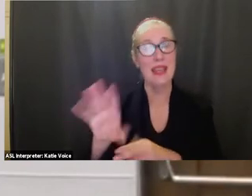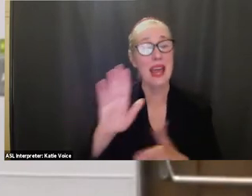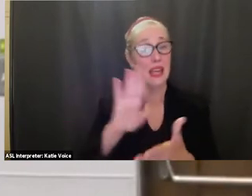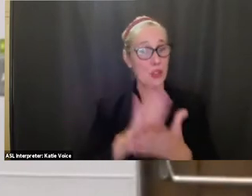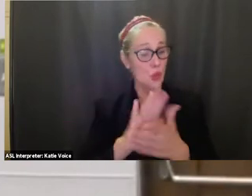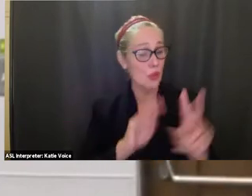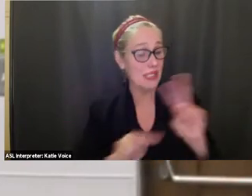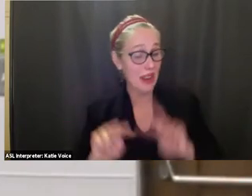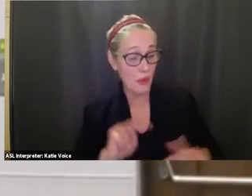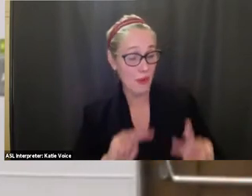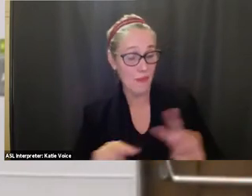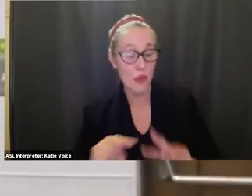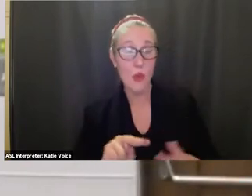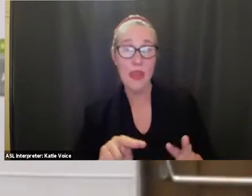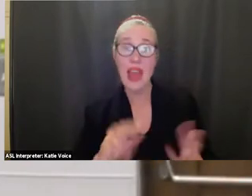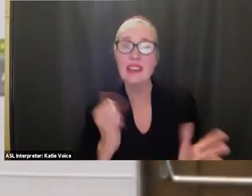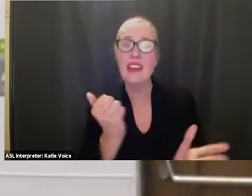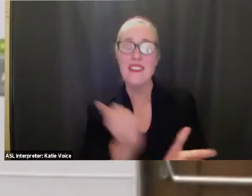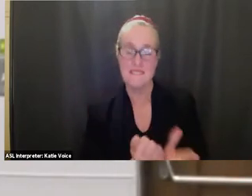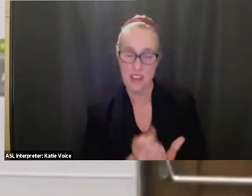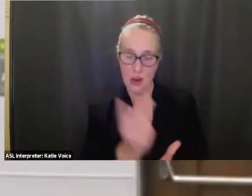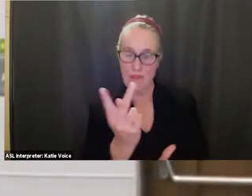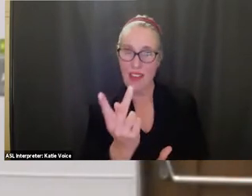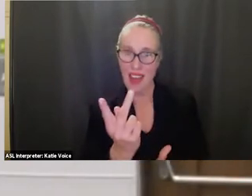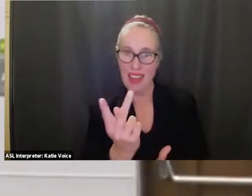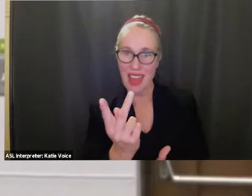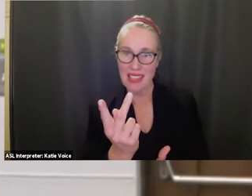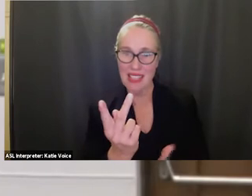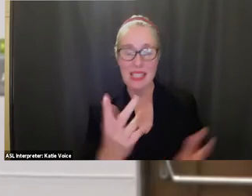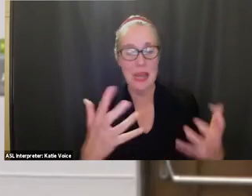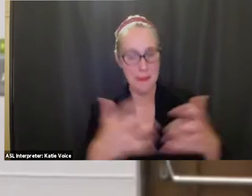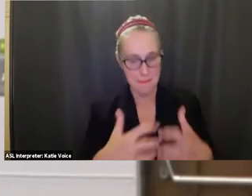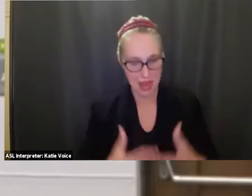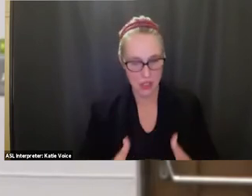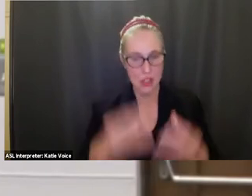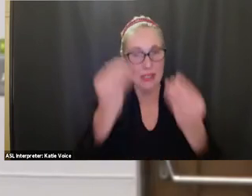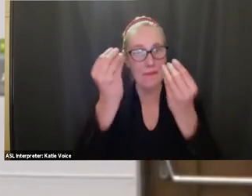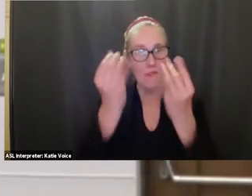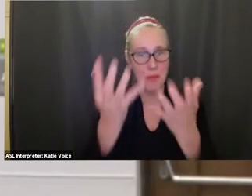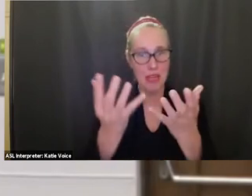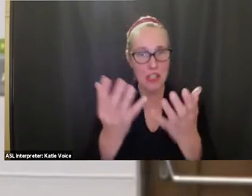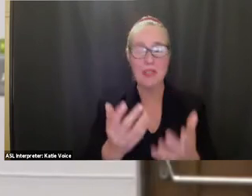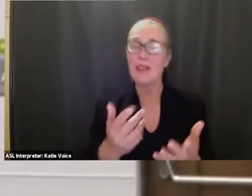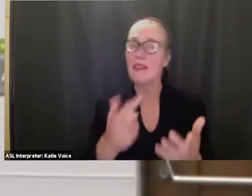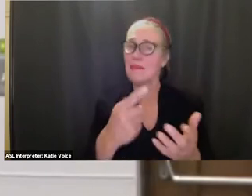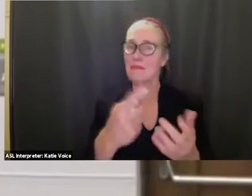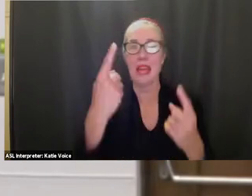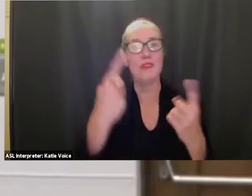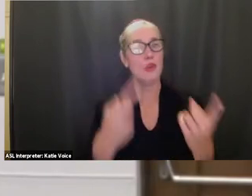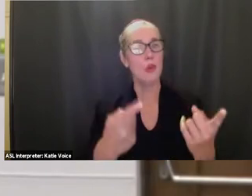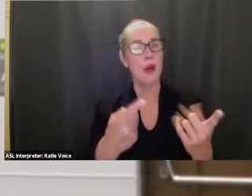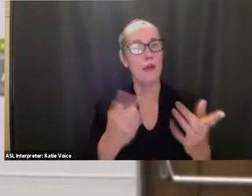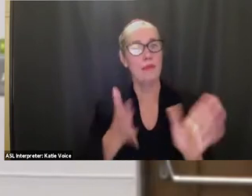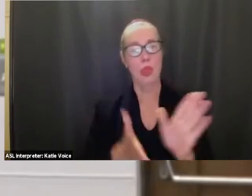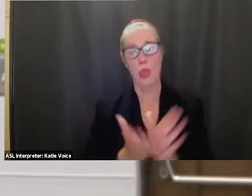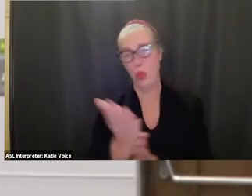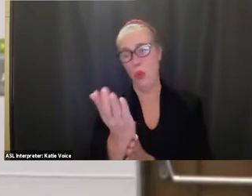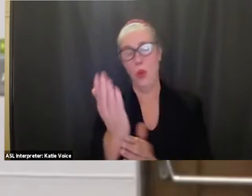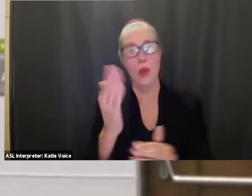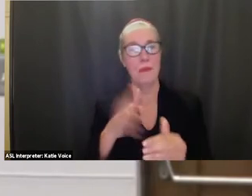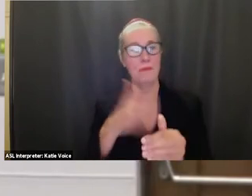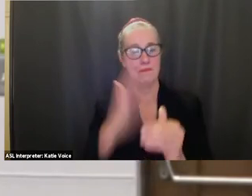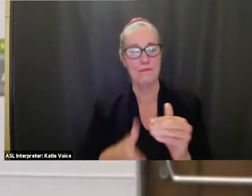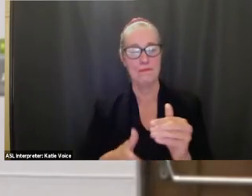document verify that all the information matches and you're considered to have the process thank